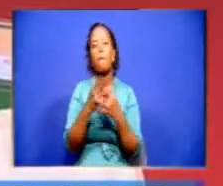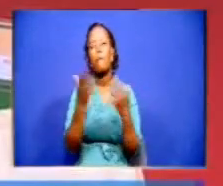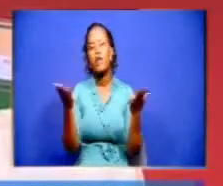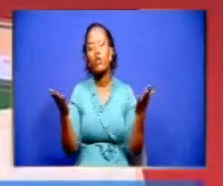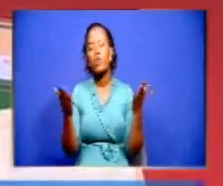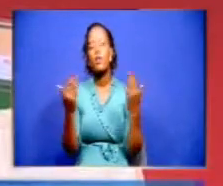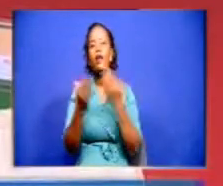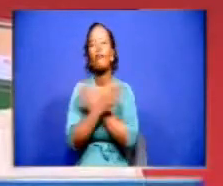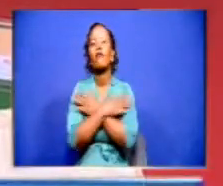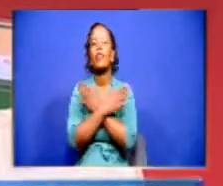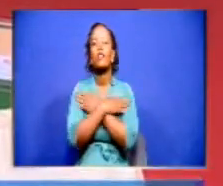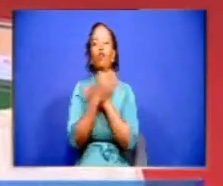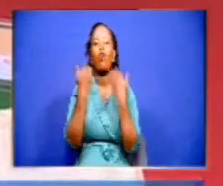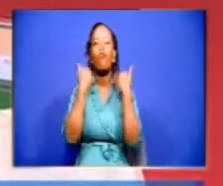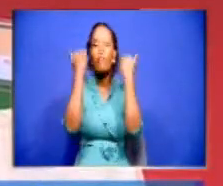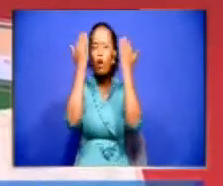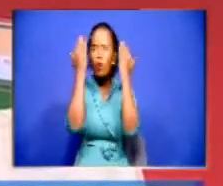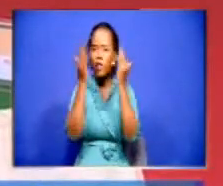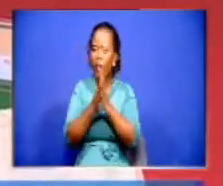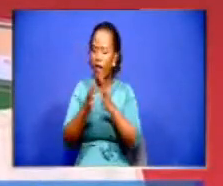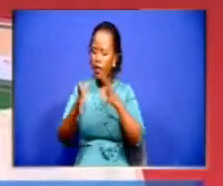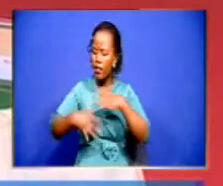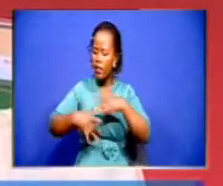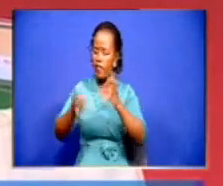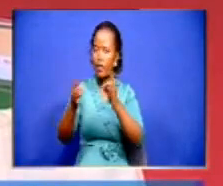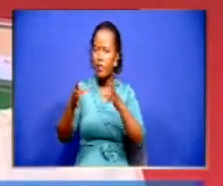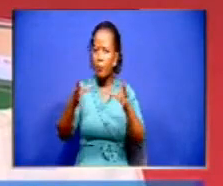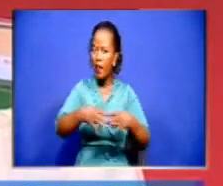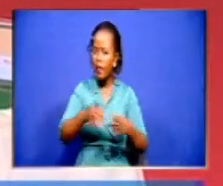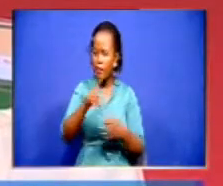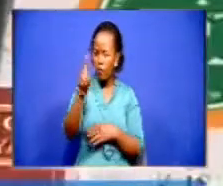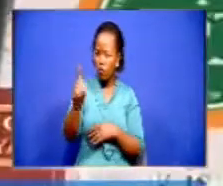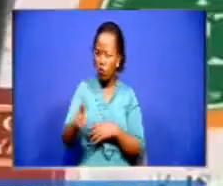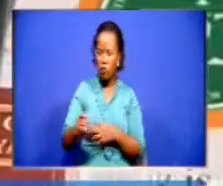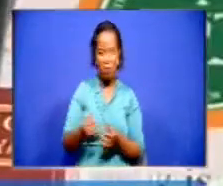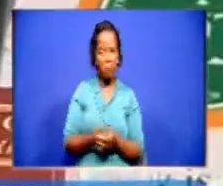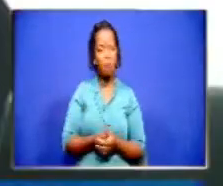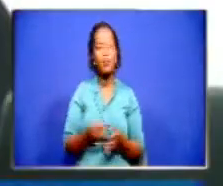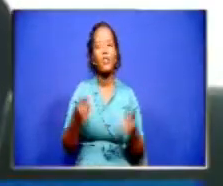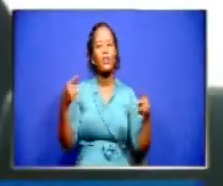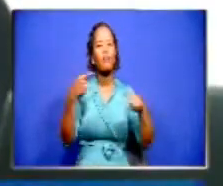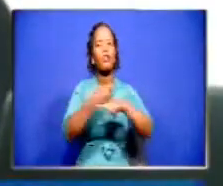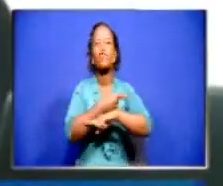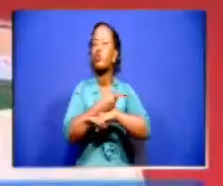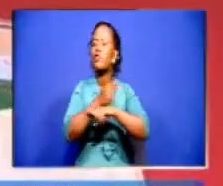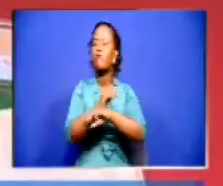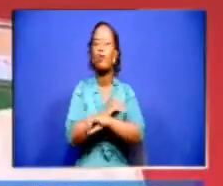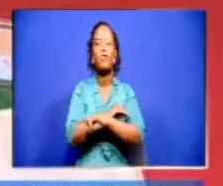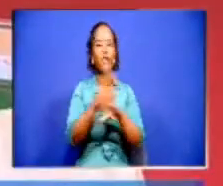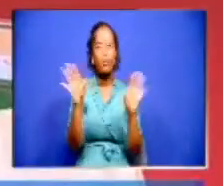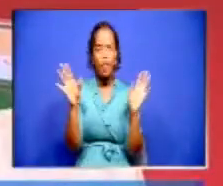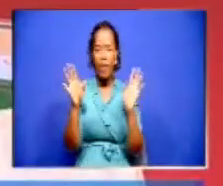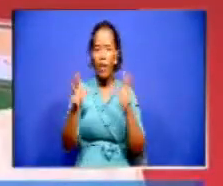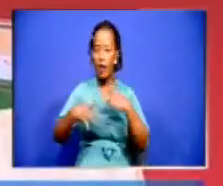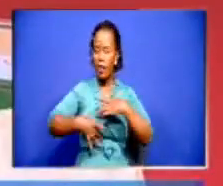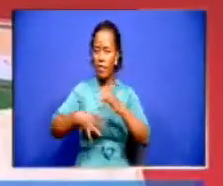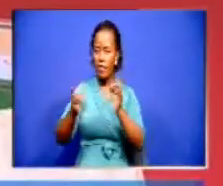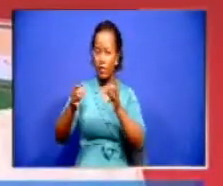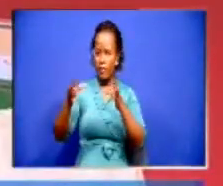amicus curiae and interested party? The distinction is very, very clear. Mm-hmm. In interested